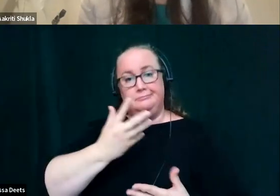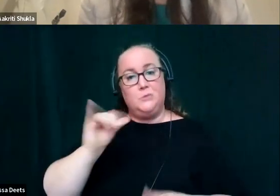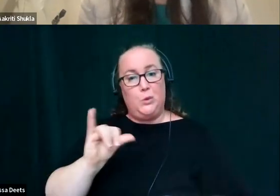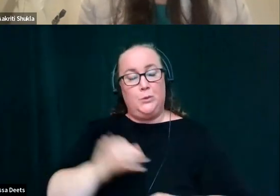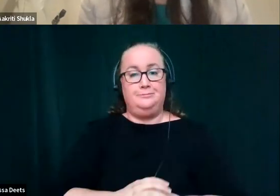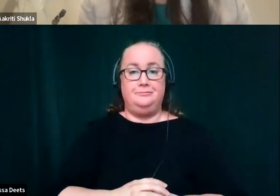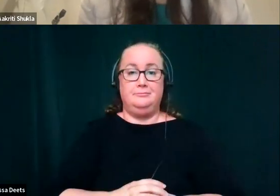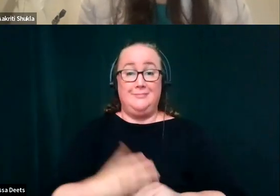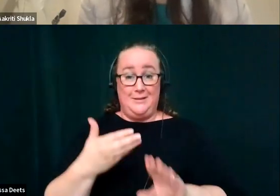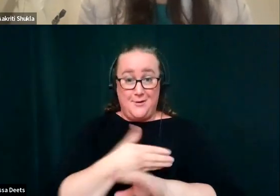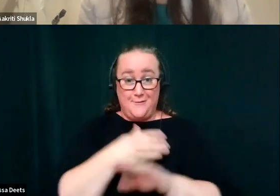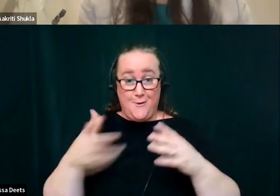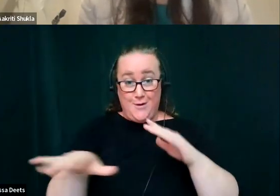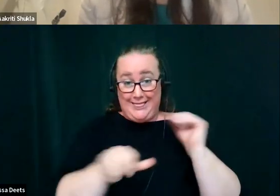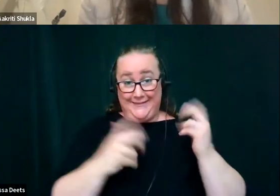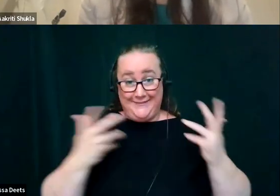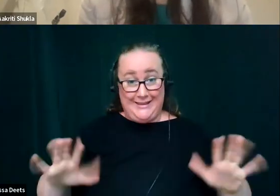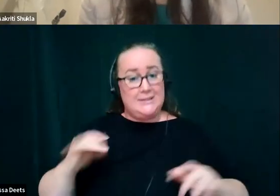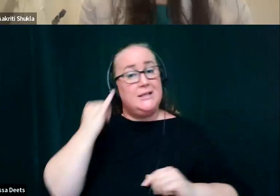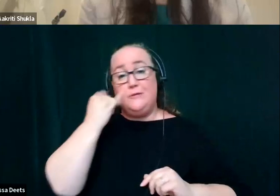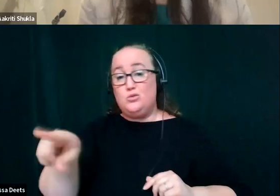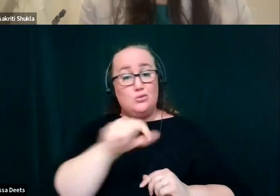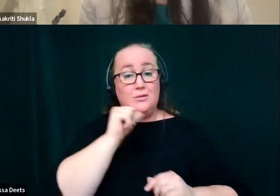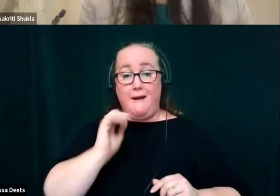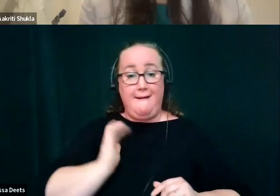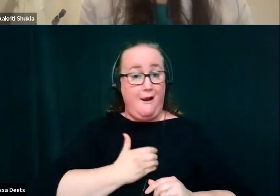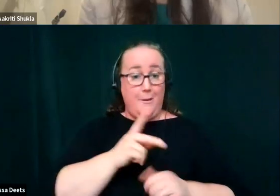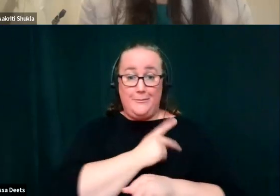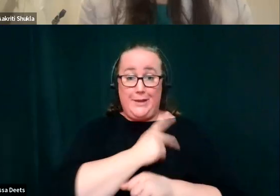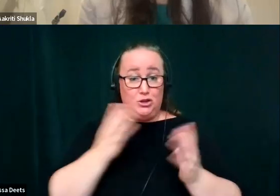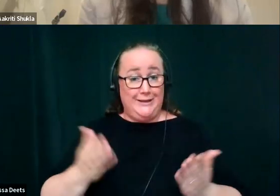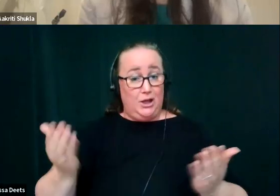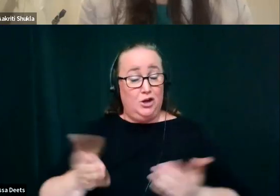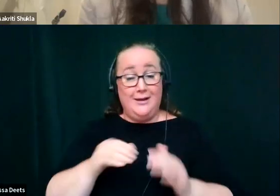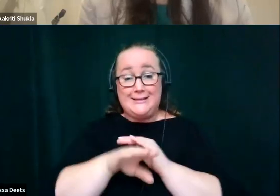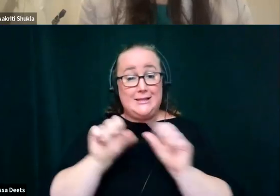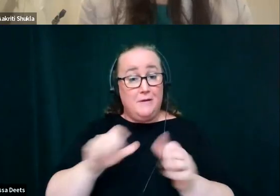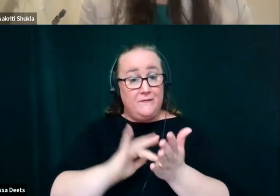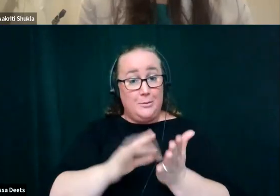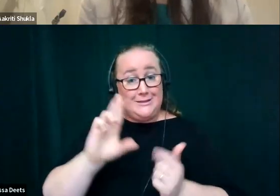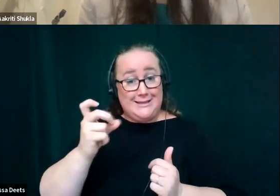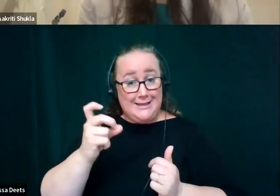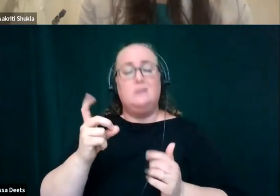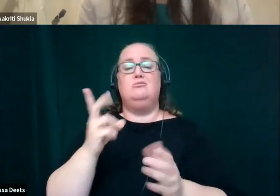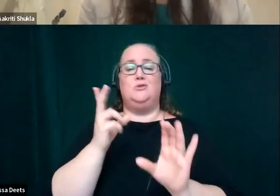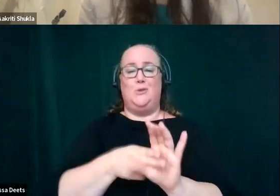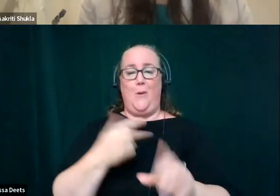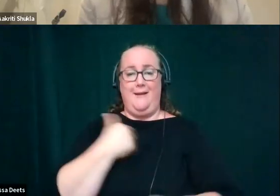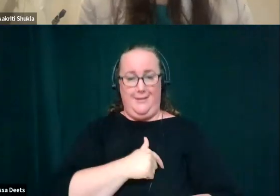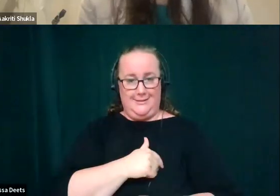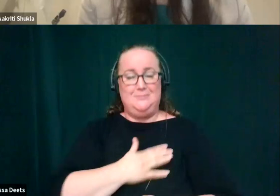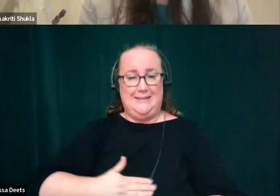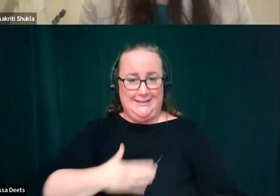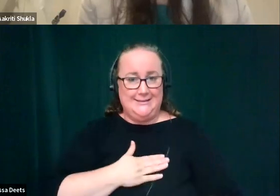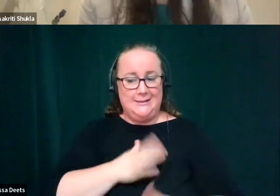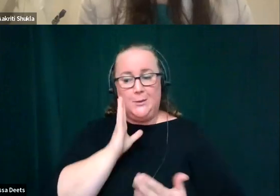before we leave, if you are not a patient of ours here at Accessible Pharmacy, we would absolutely love for you to join us. We learn about how to